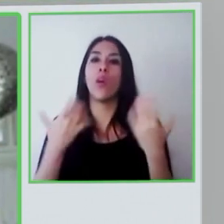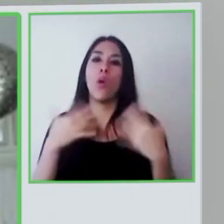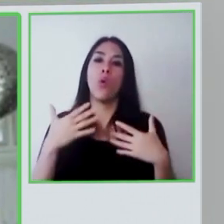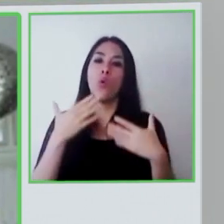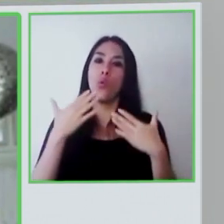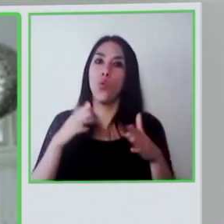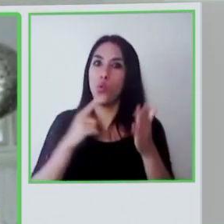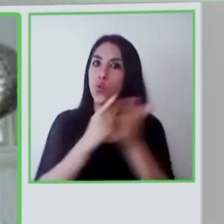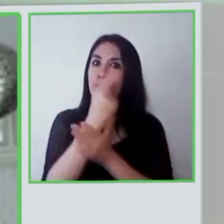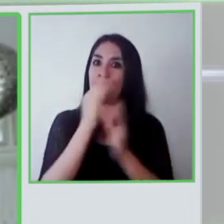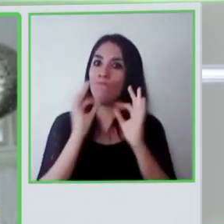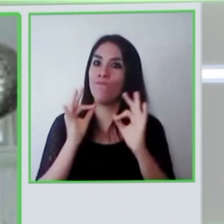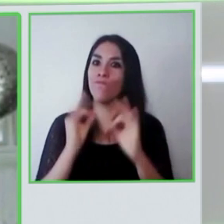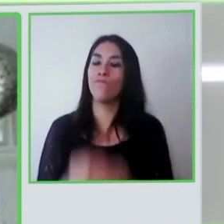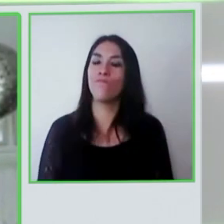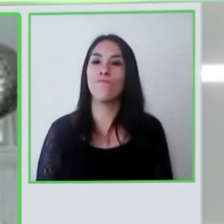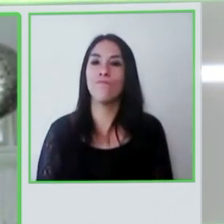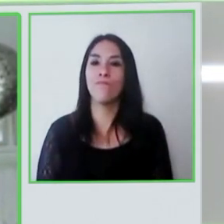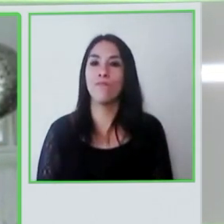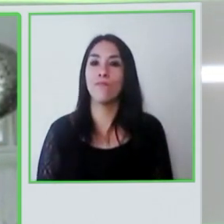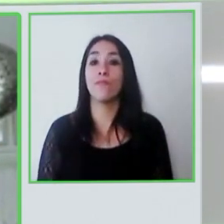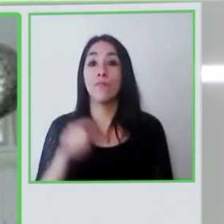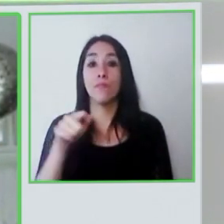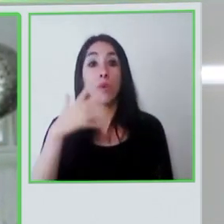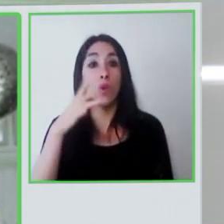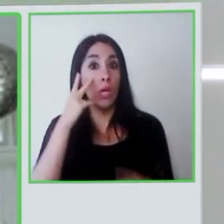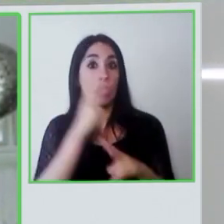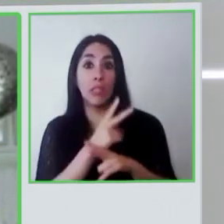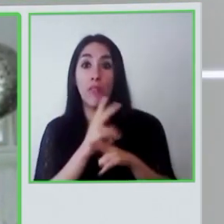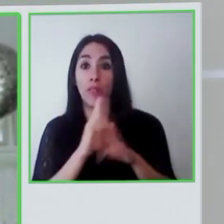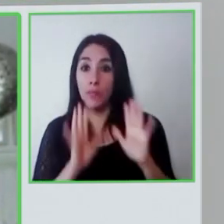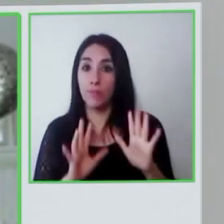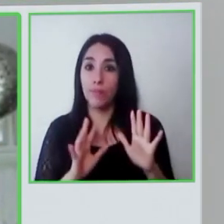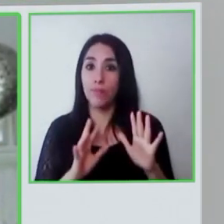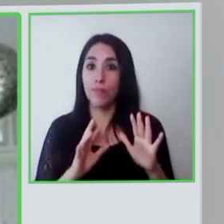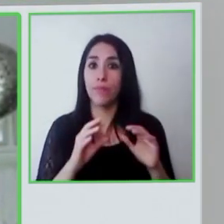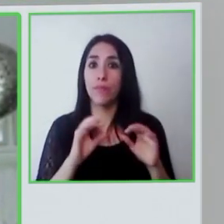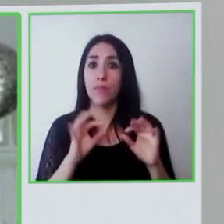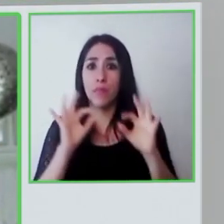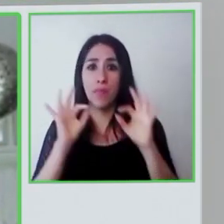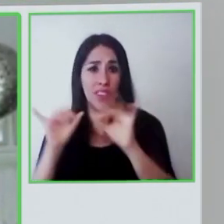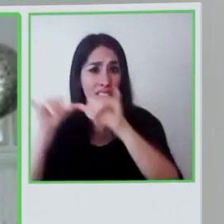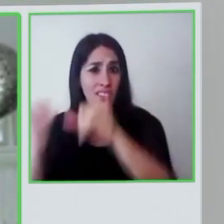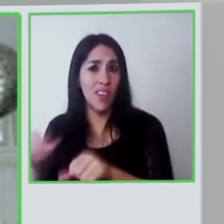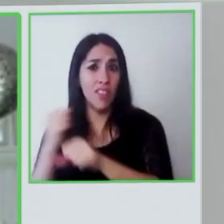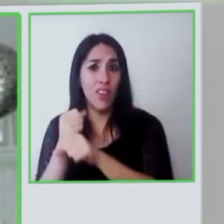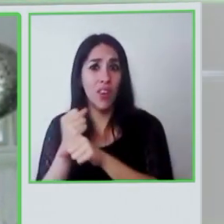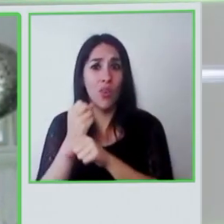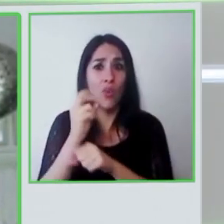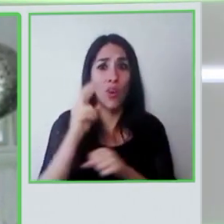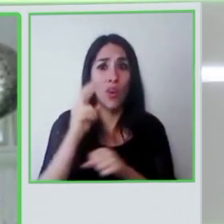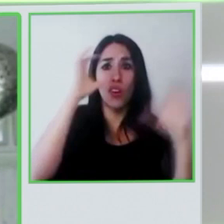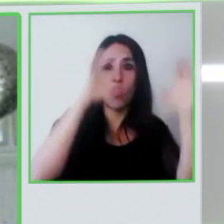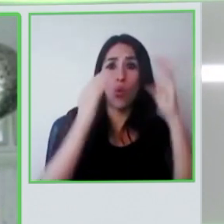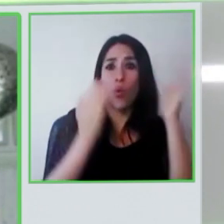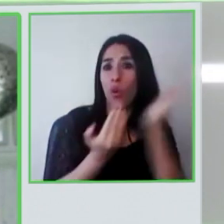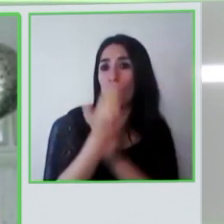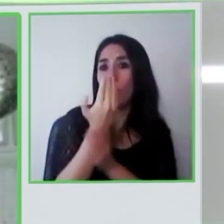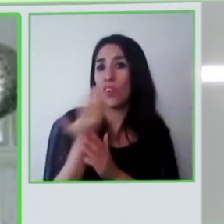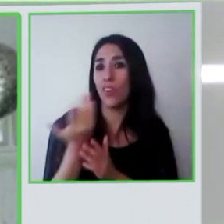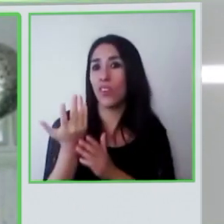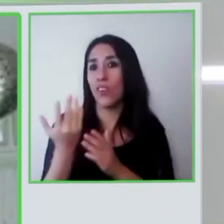that are telling them, we are trying to protect you, we are trying to retain you, so you